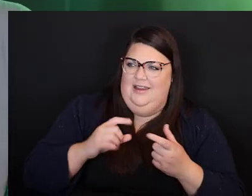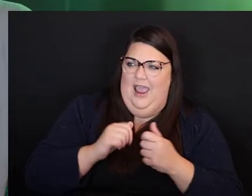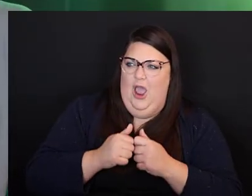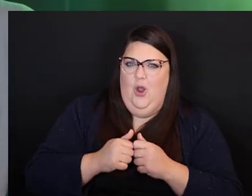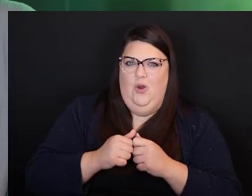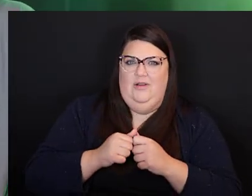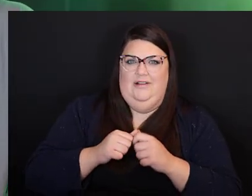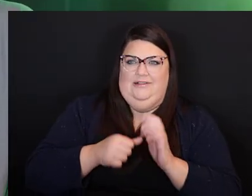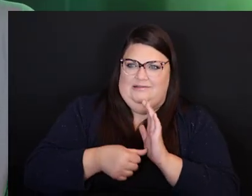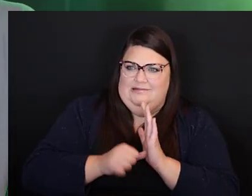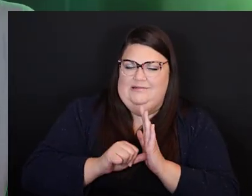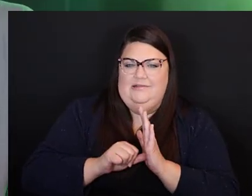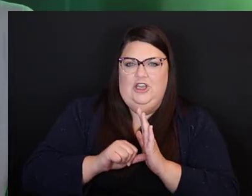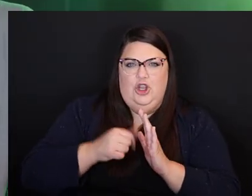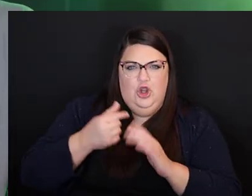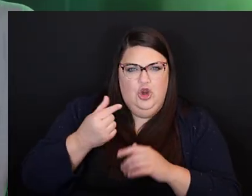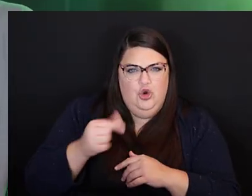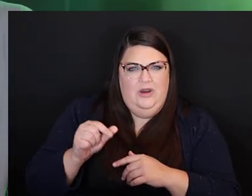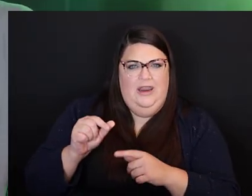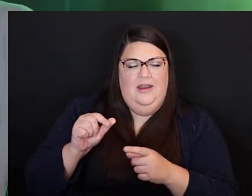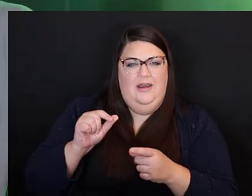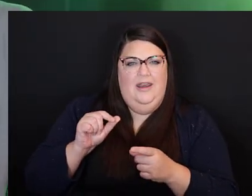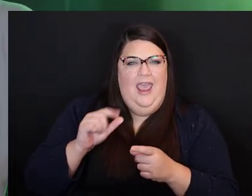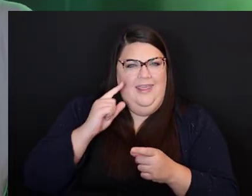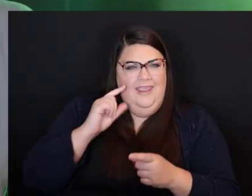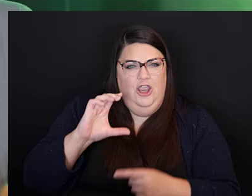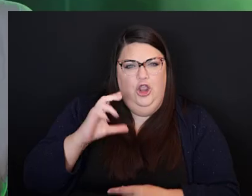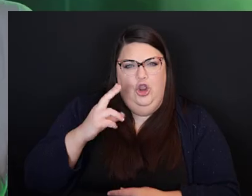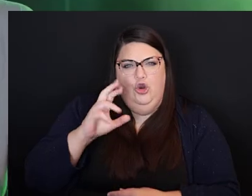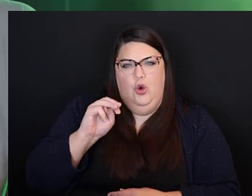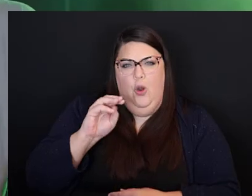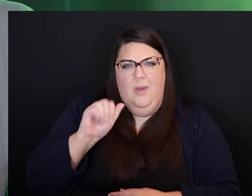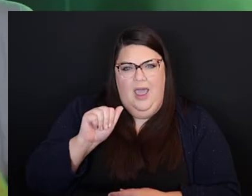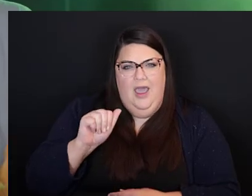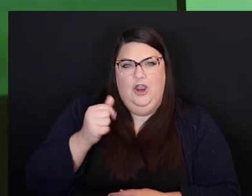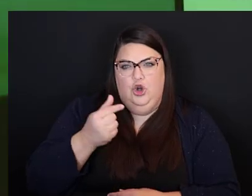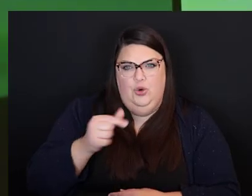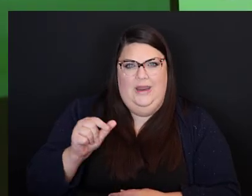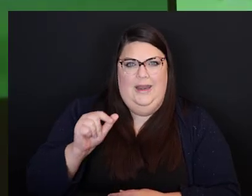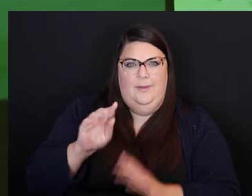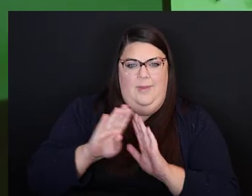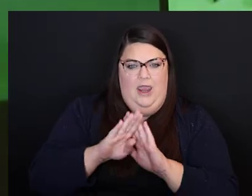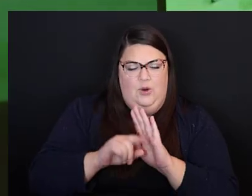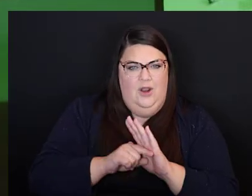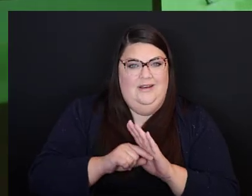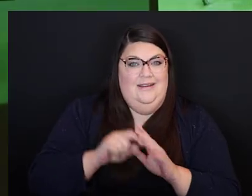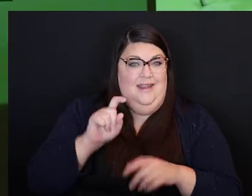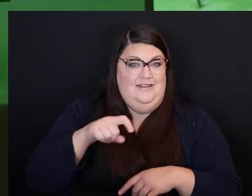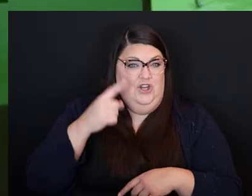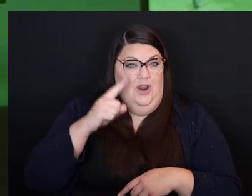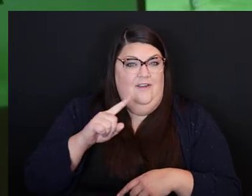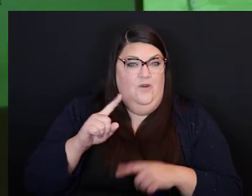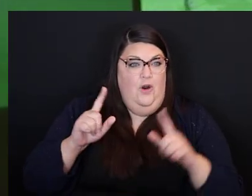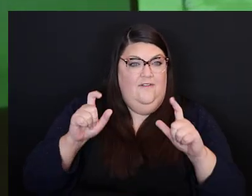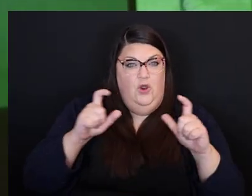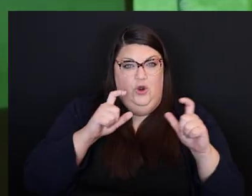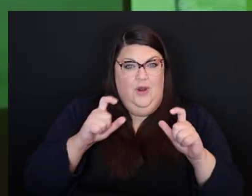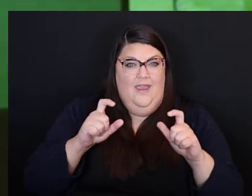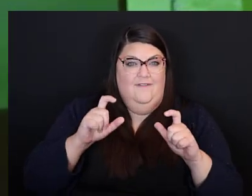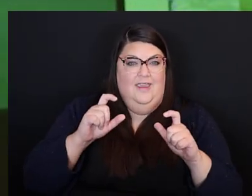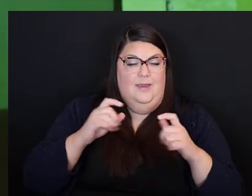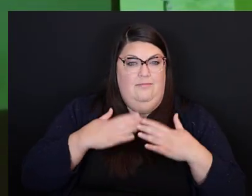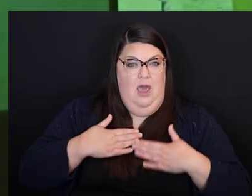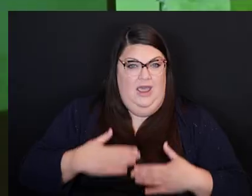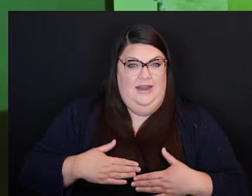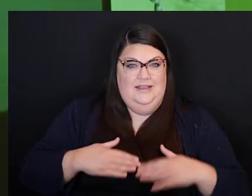become this really prominent presence in the project. I think a chroma green background is necessary when photographing,